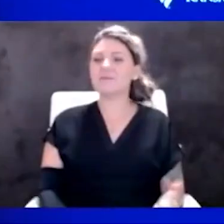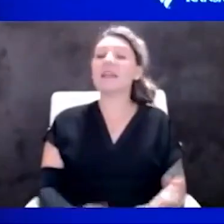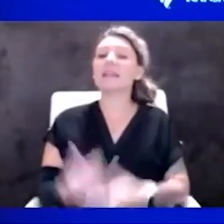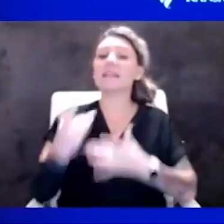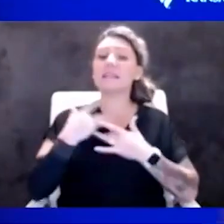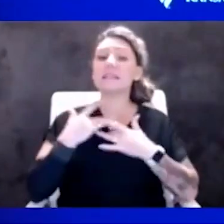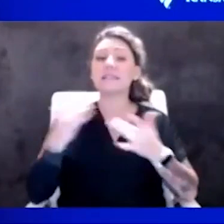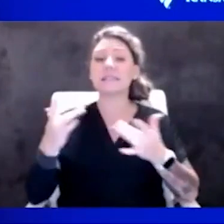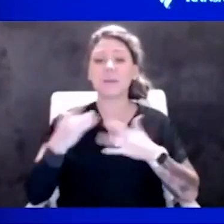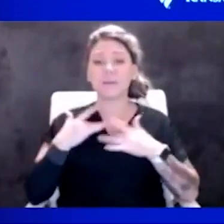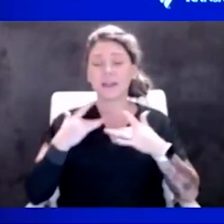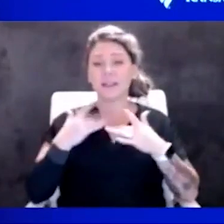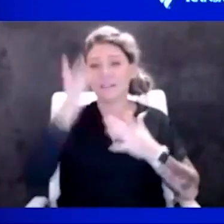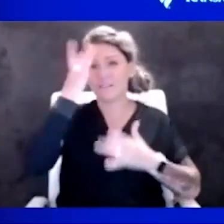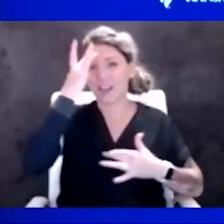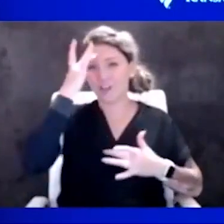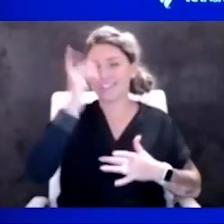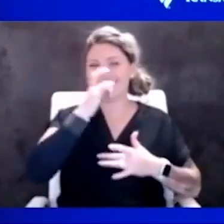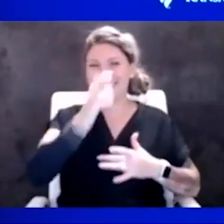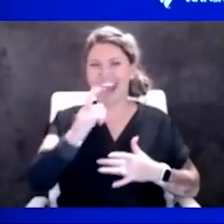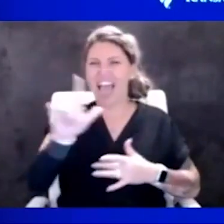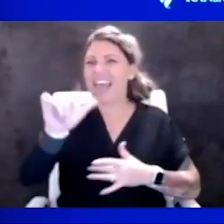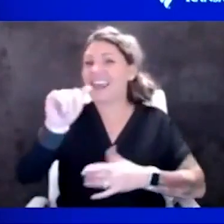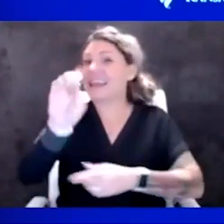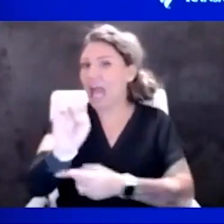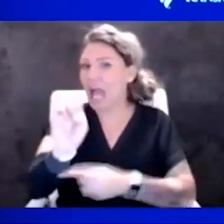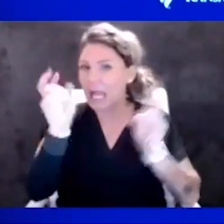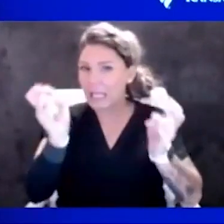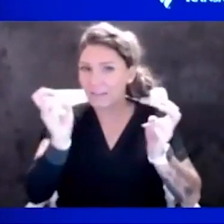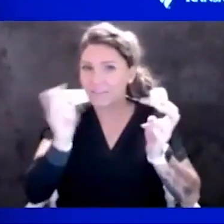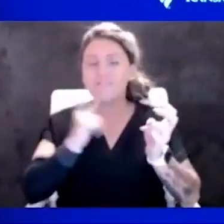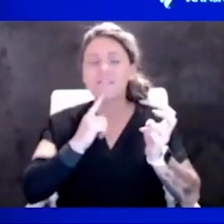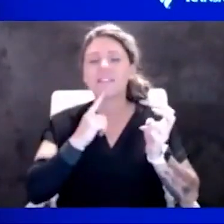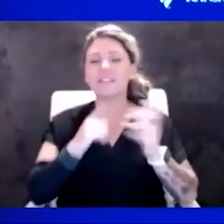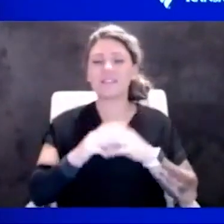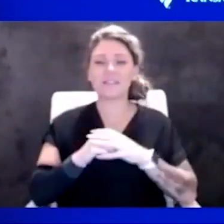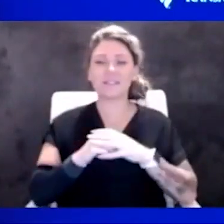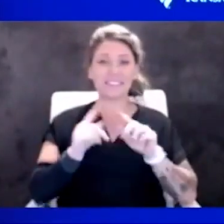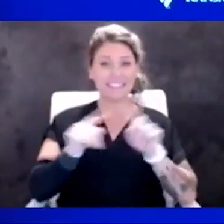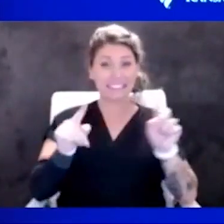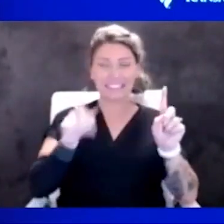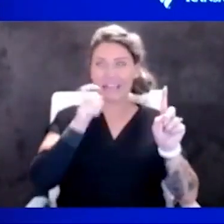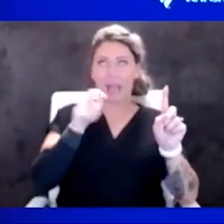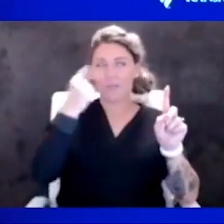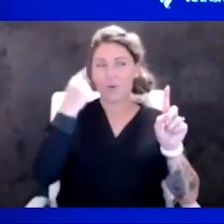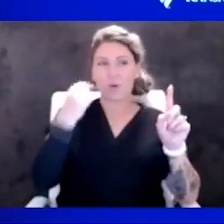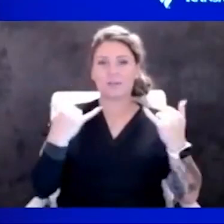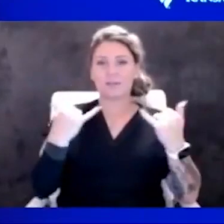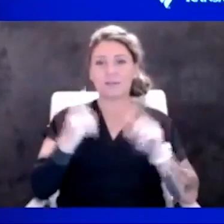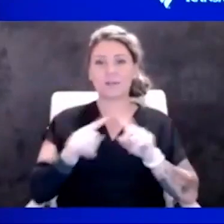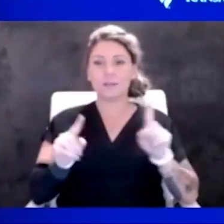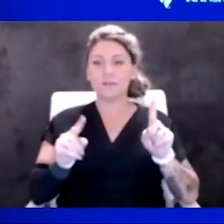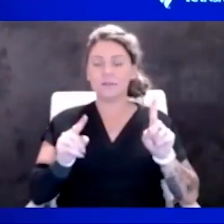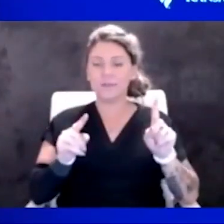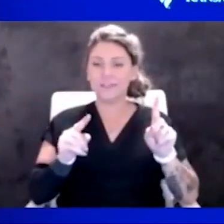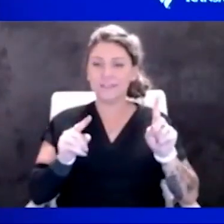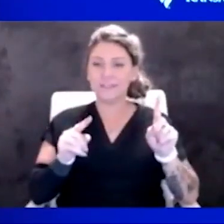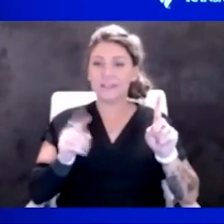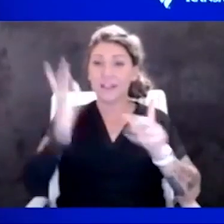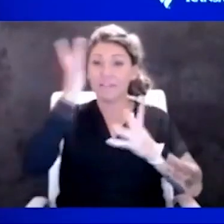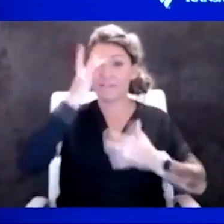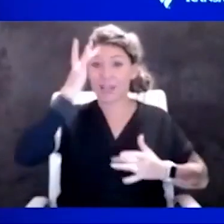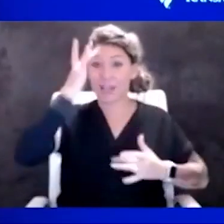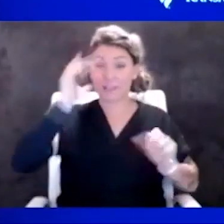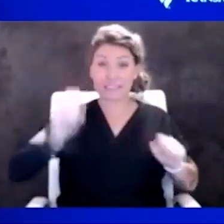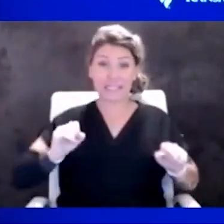are not alive. That is a huge question and debate, not for this point in time. But, viruses can remain